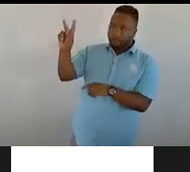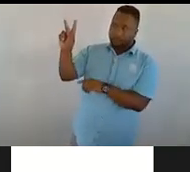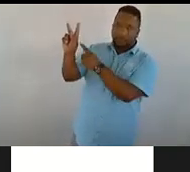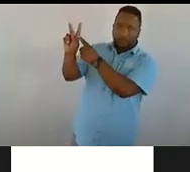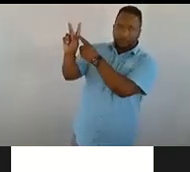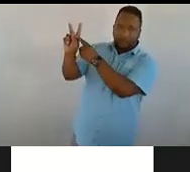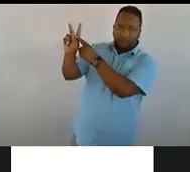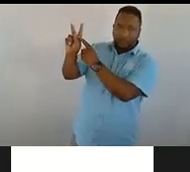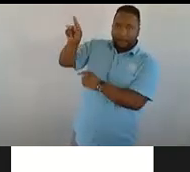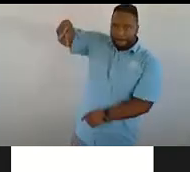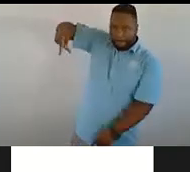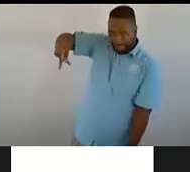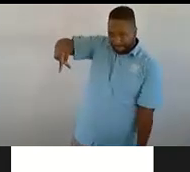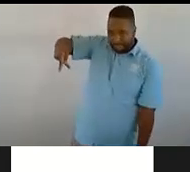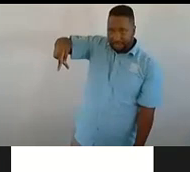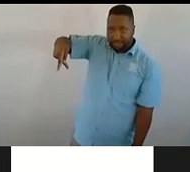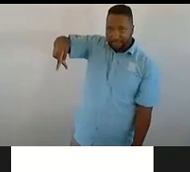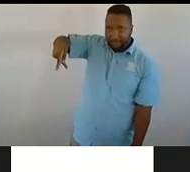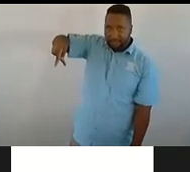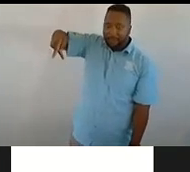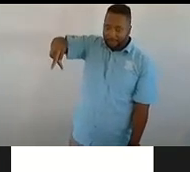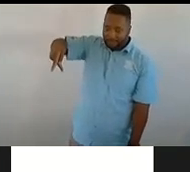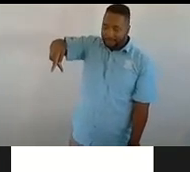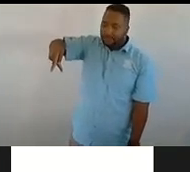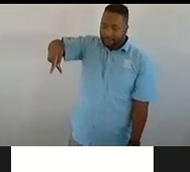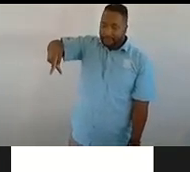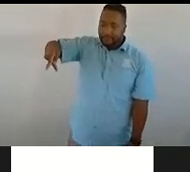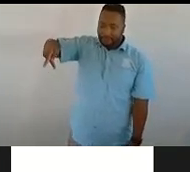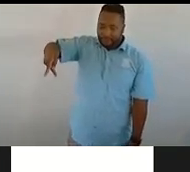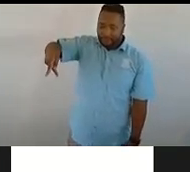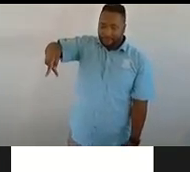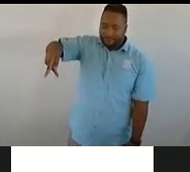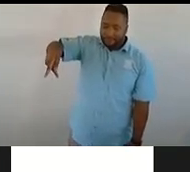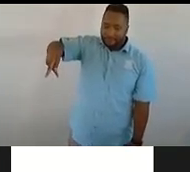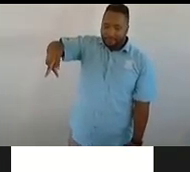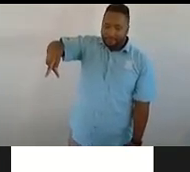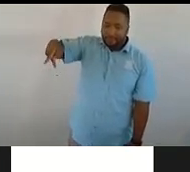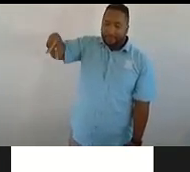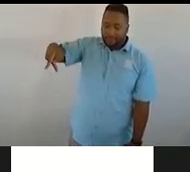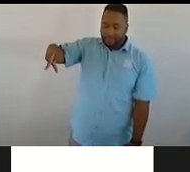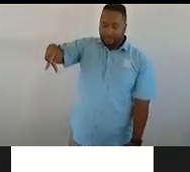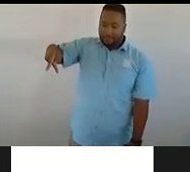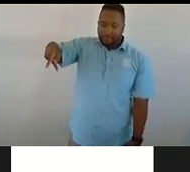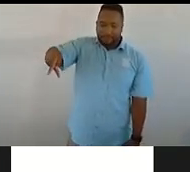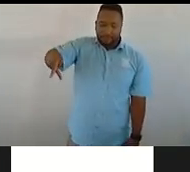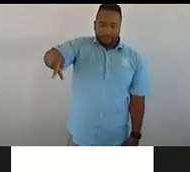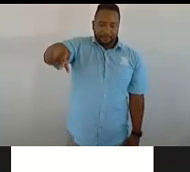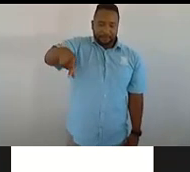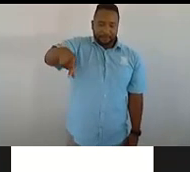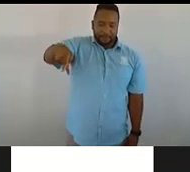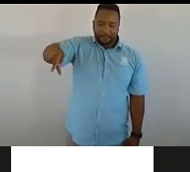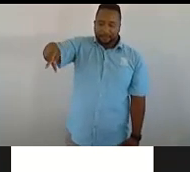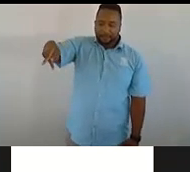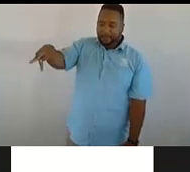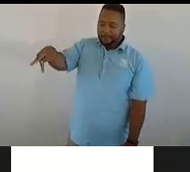The P, so if you did the K properly, you can just flip it upside down to get the P. So the index finger and the